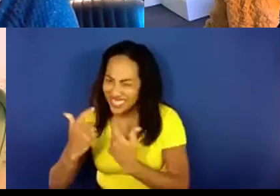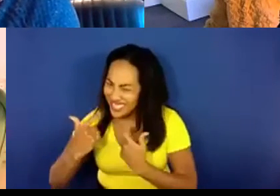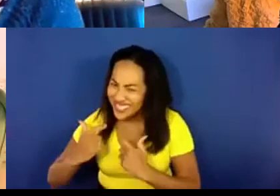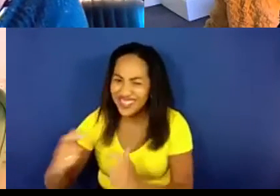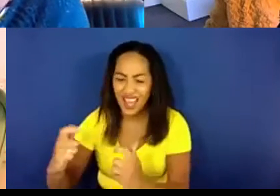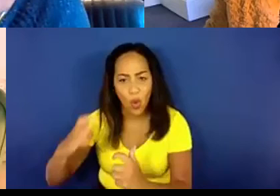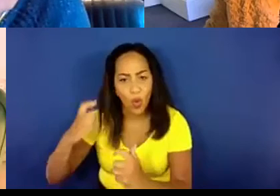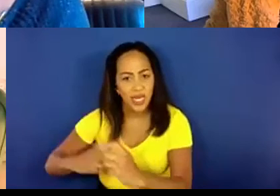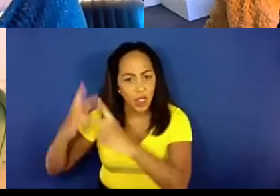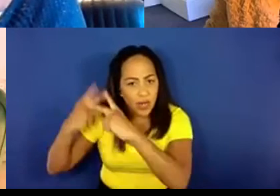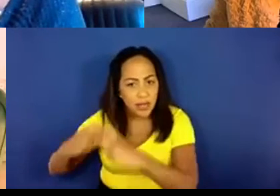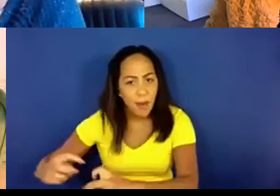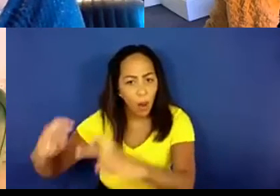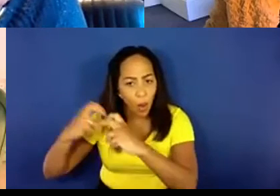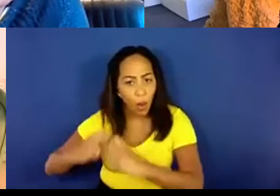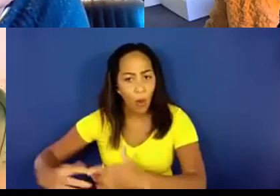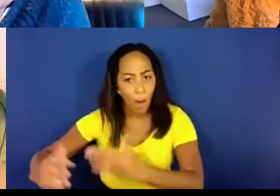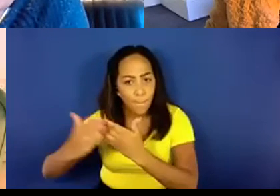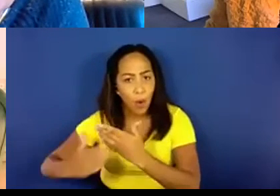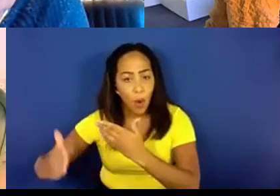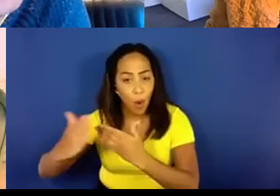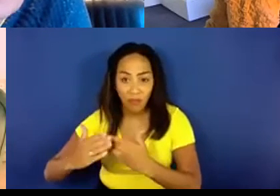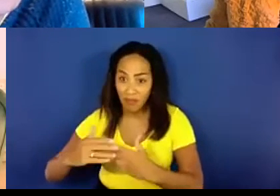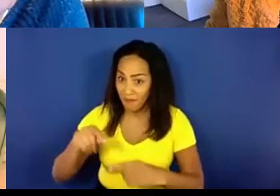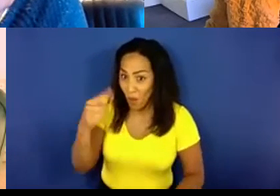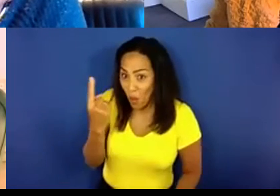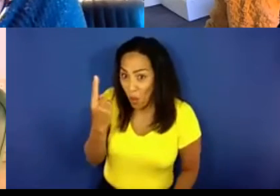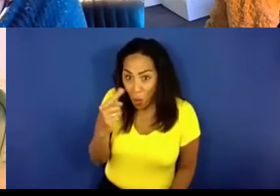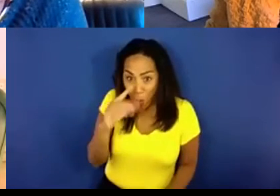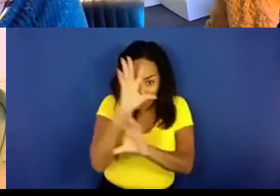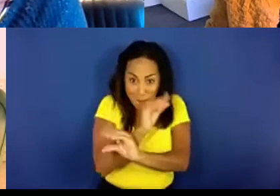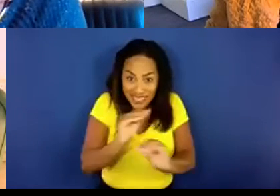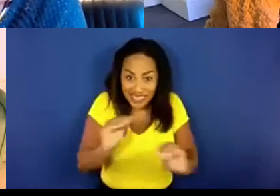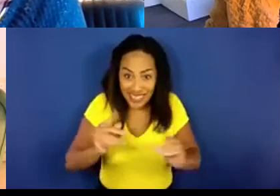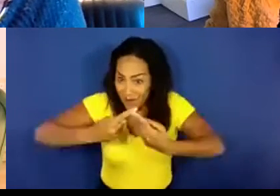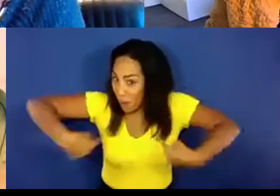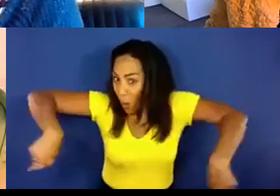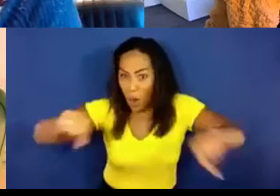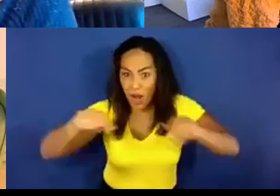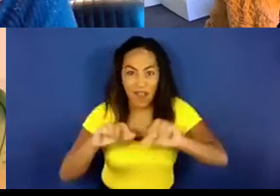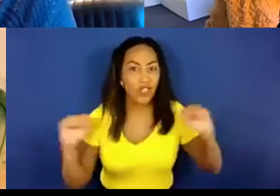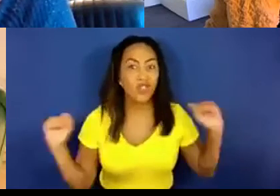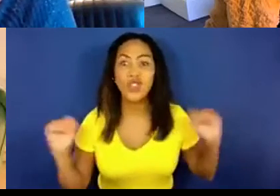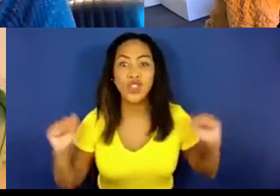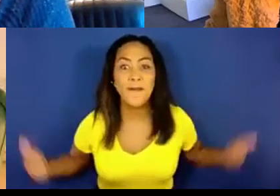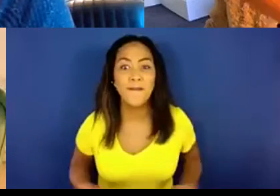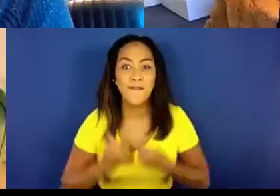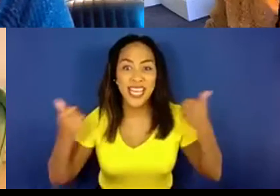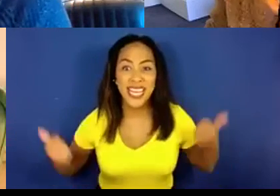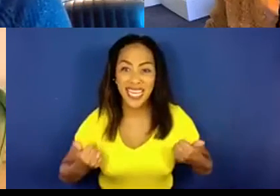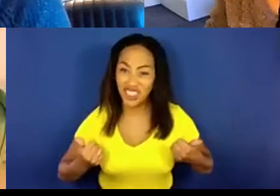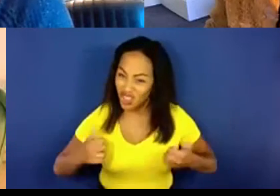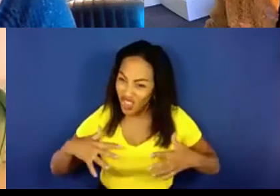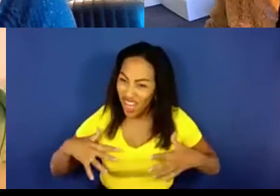explore. I think one of the messages from all of us is that we haven't finished. We've barely scratched the surface. And it's